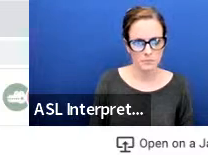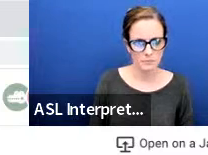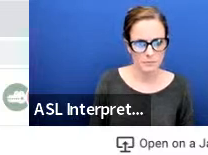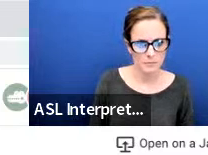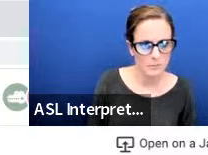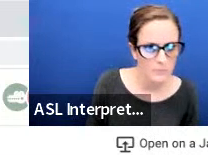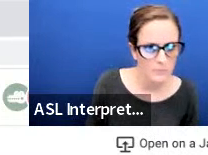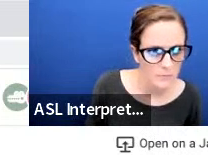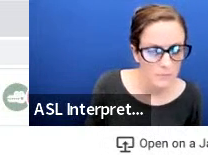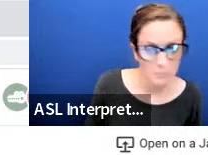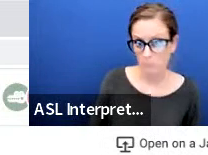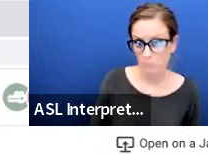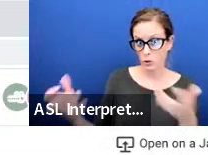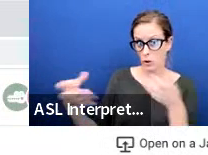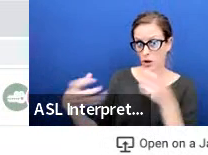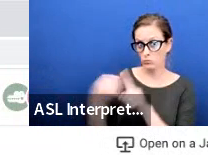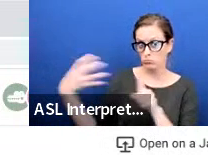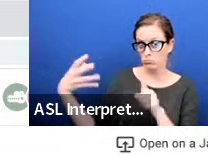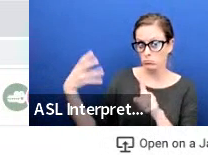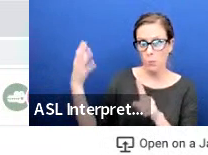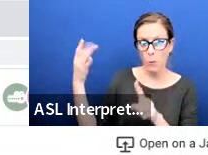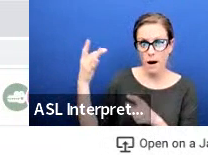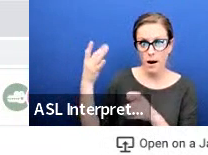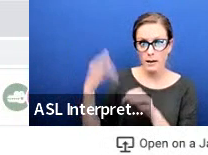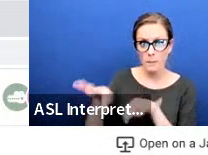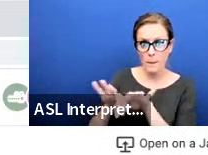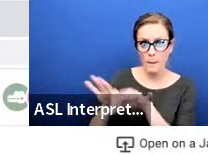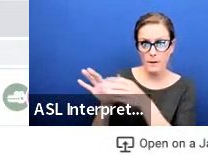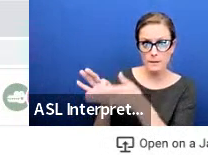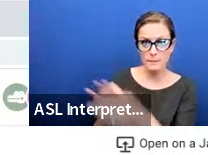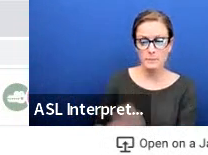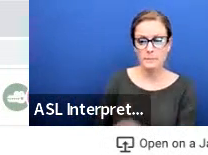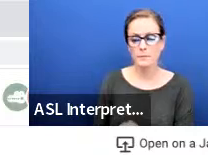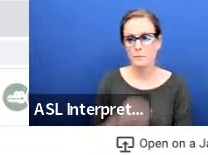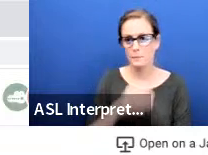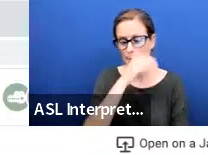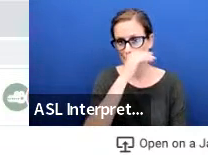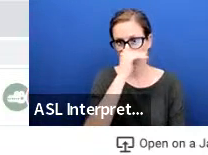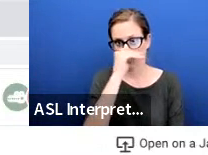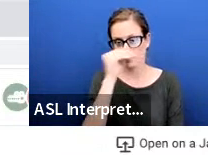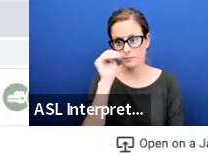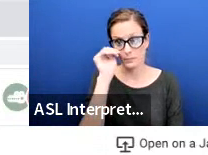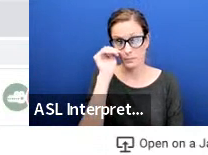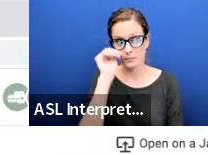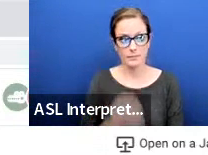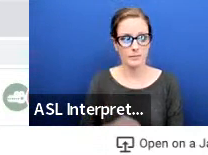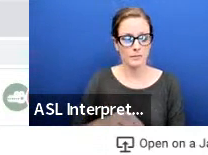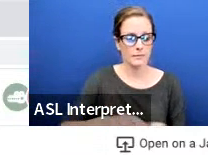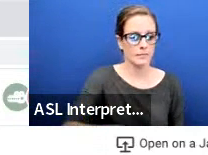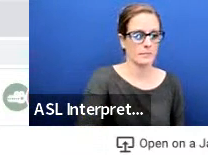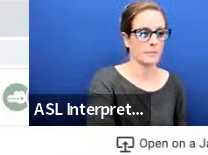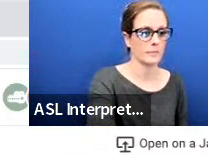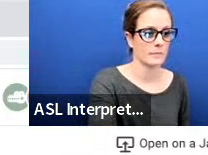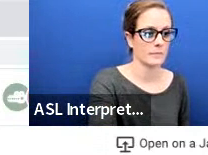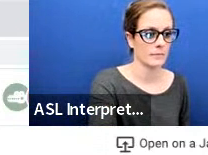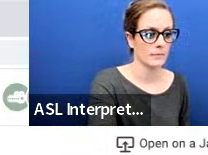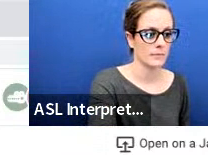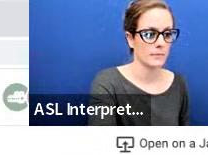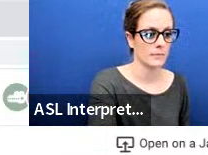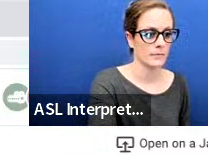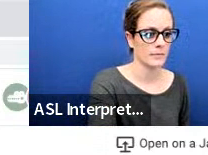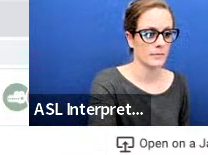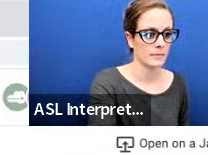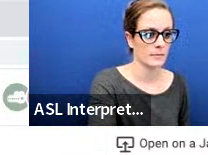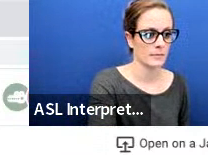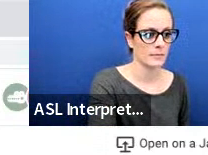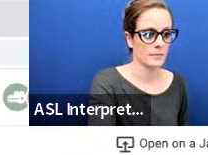Do you want to say more why it's important, Wendy? Well, for the, we were talking about the